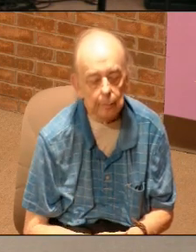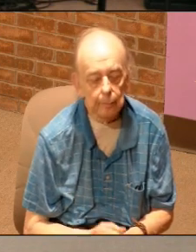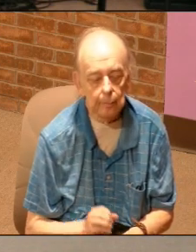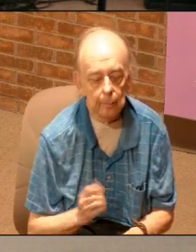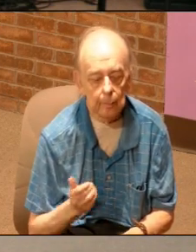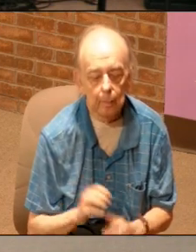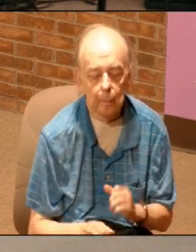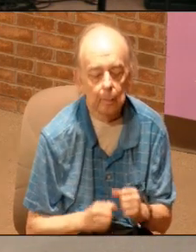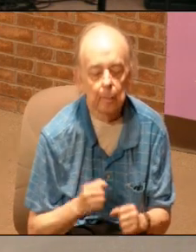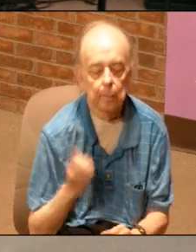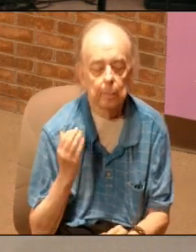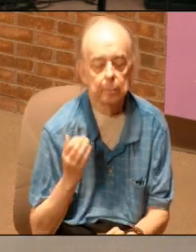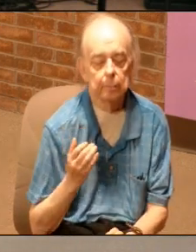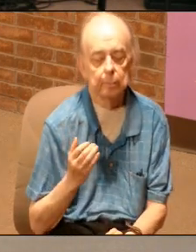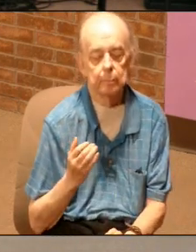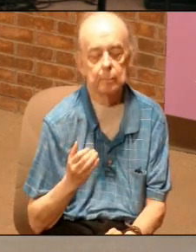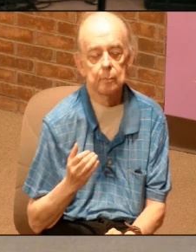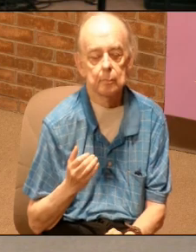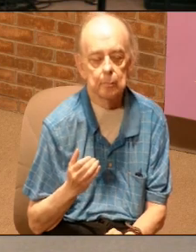A few years ago,